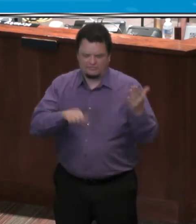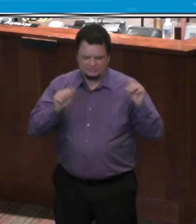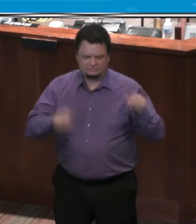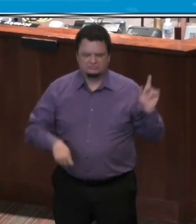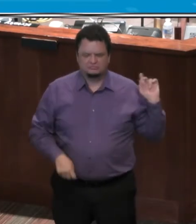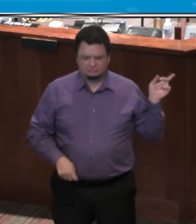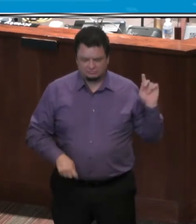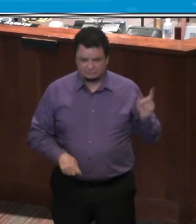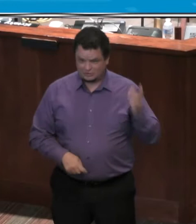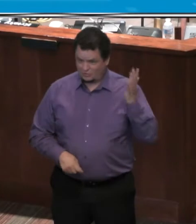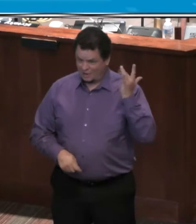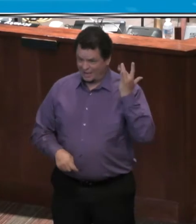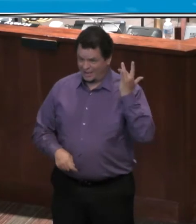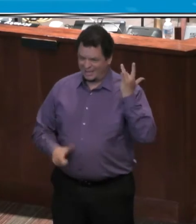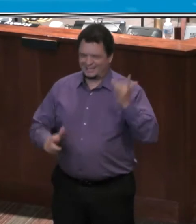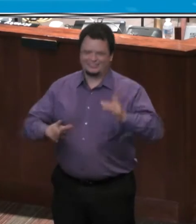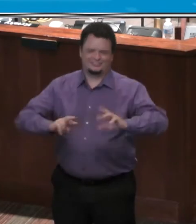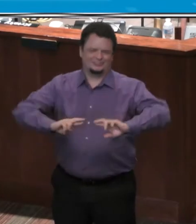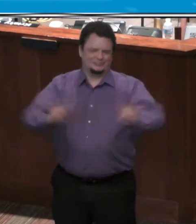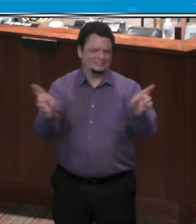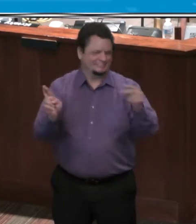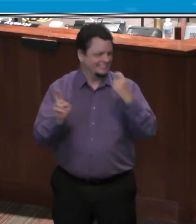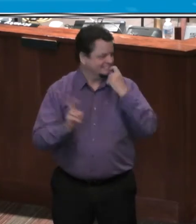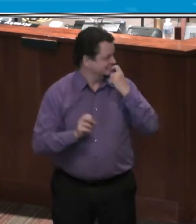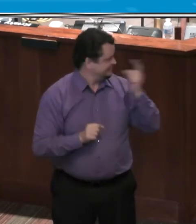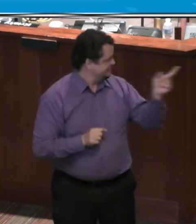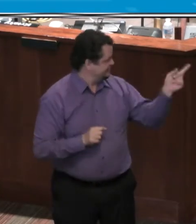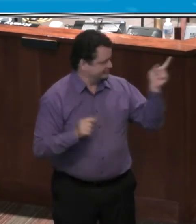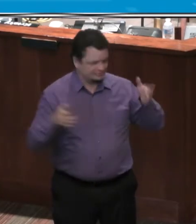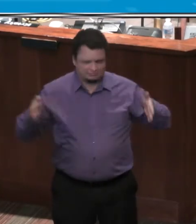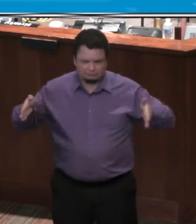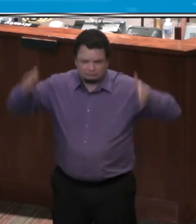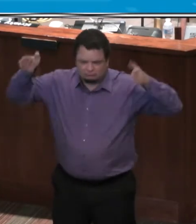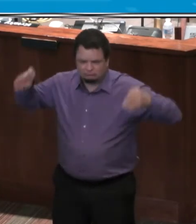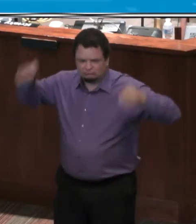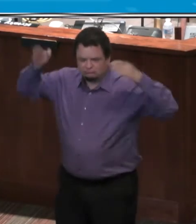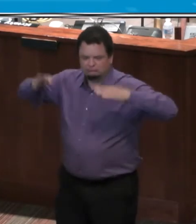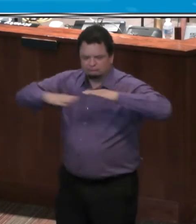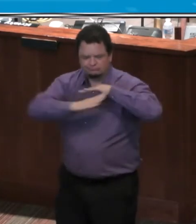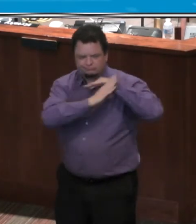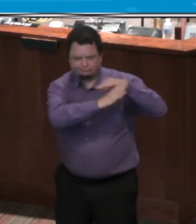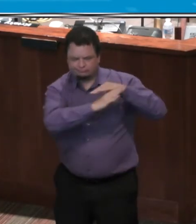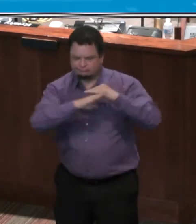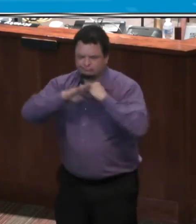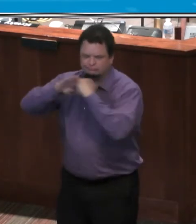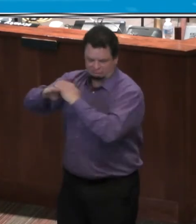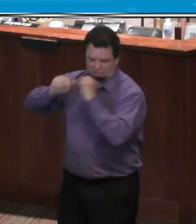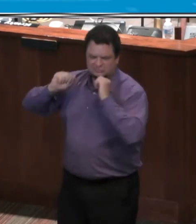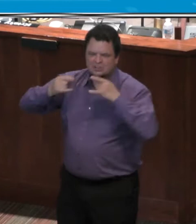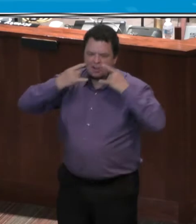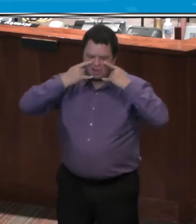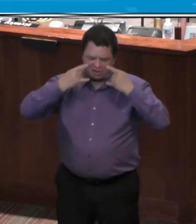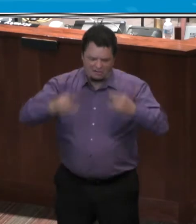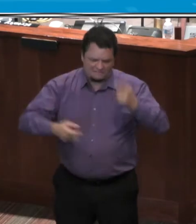shielded partitions, I think it's just fine, and it'll make it a little easier also.